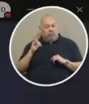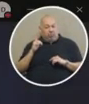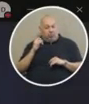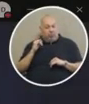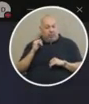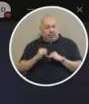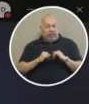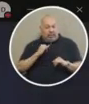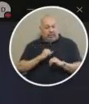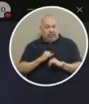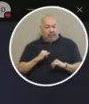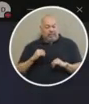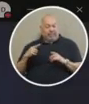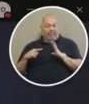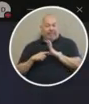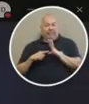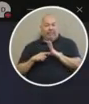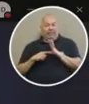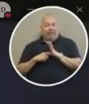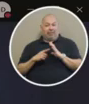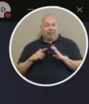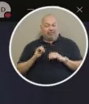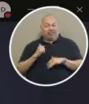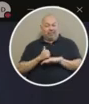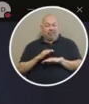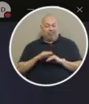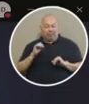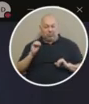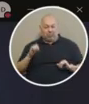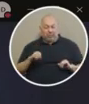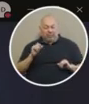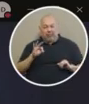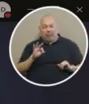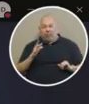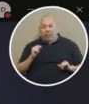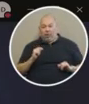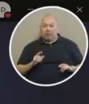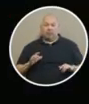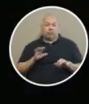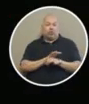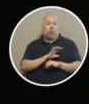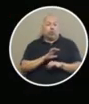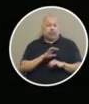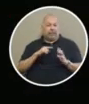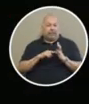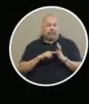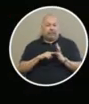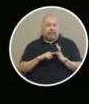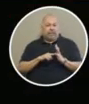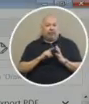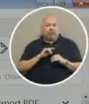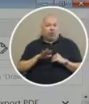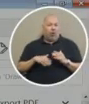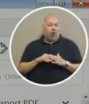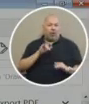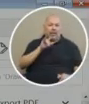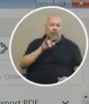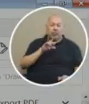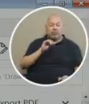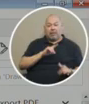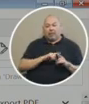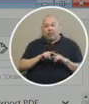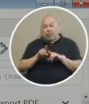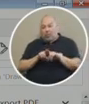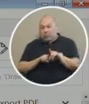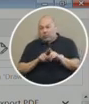International Airport's outstanding debt, based on a percentage of what total outstanding debt is for all airports, and then